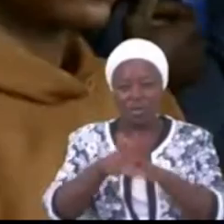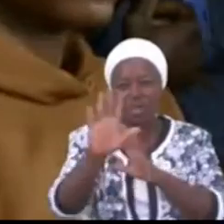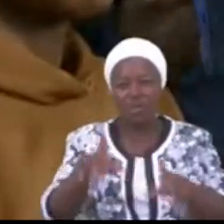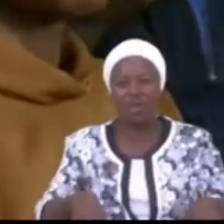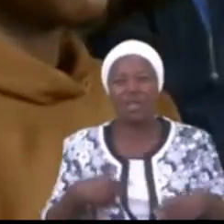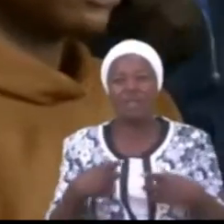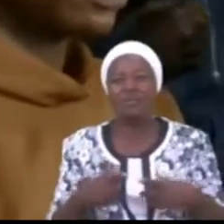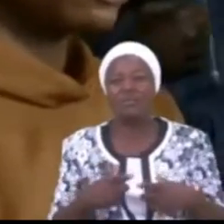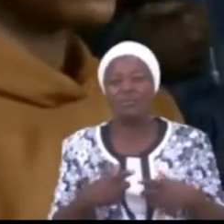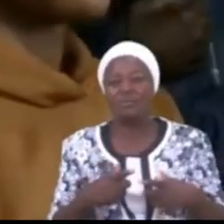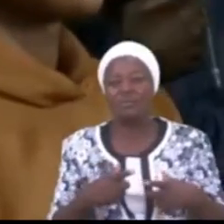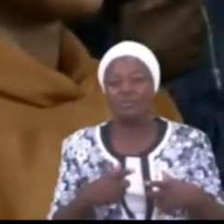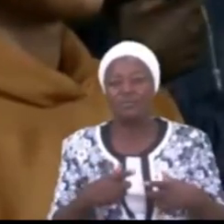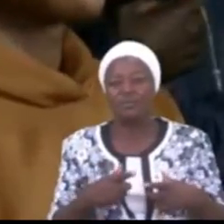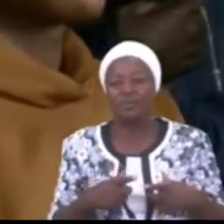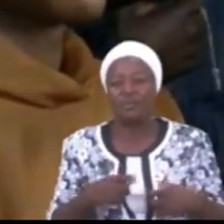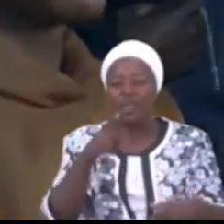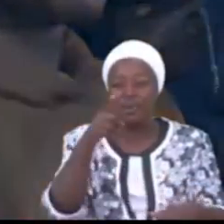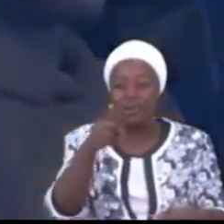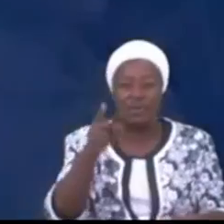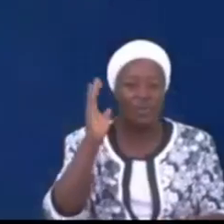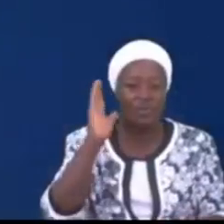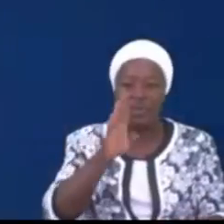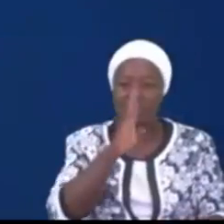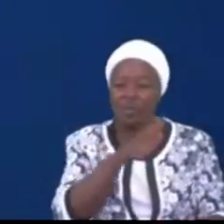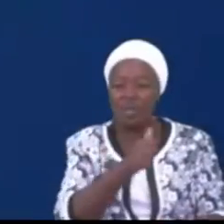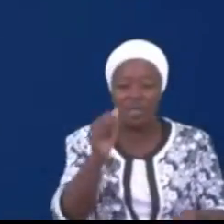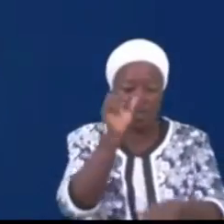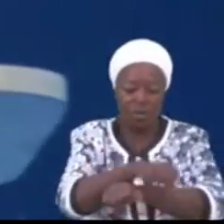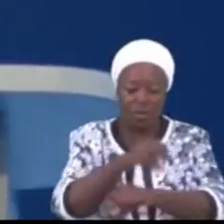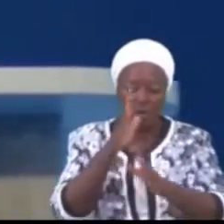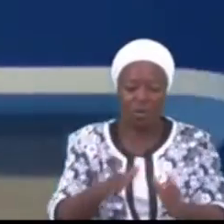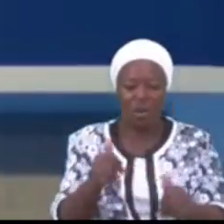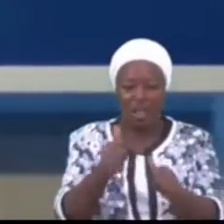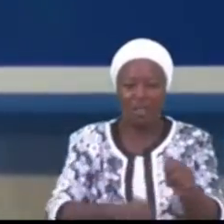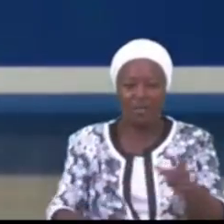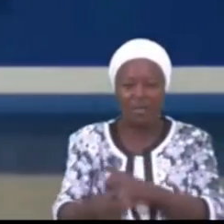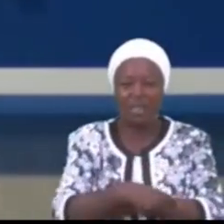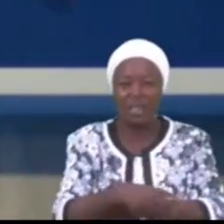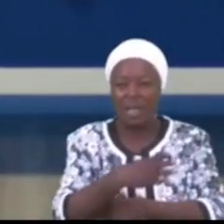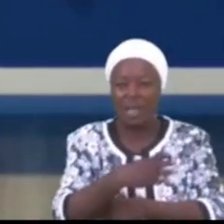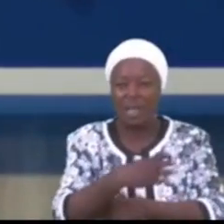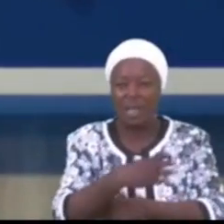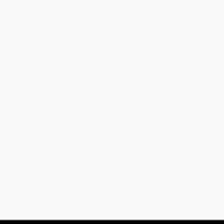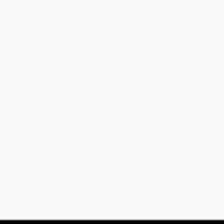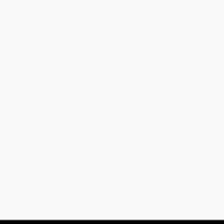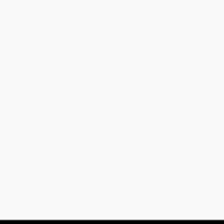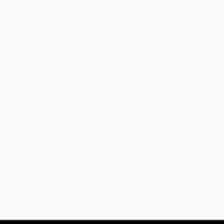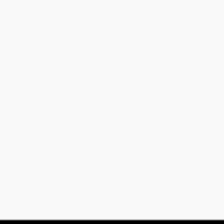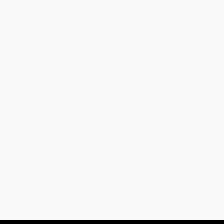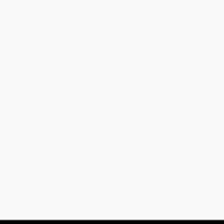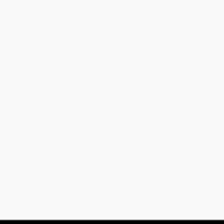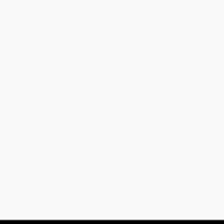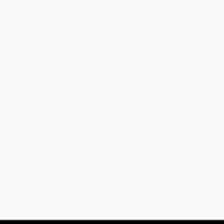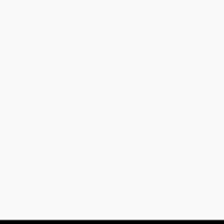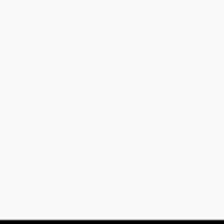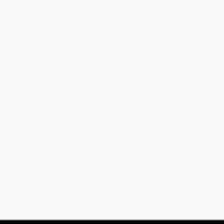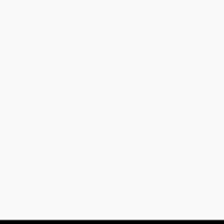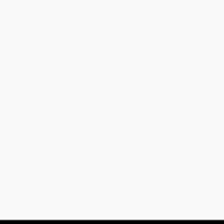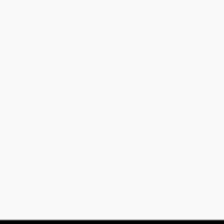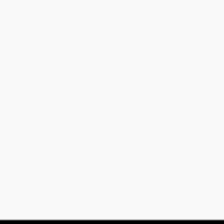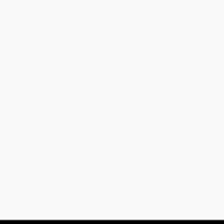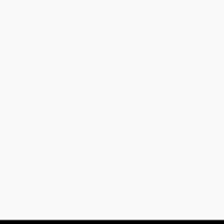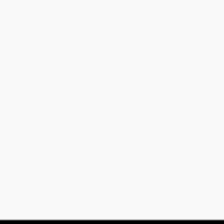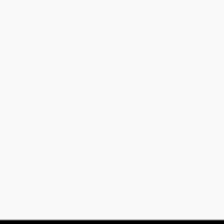life. You'll be a conqueror every day, an achiever every day, an